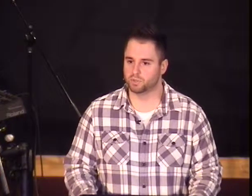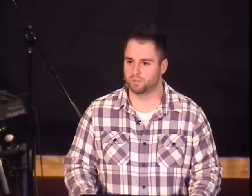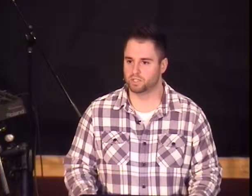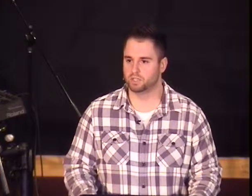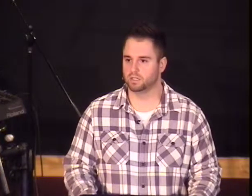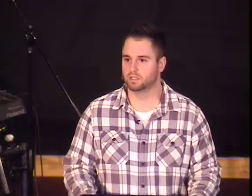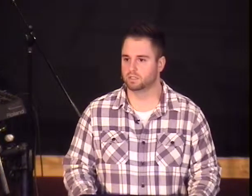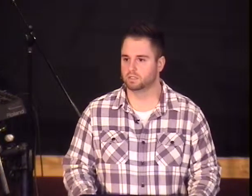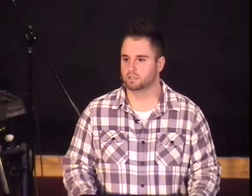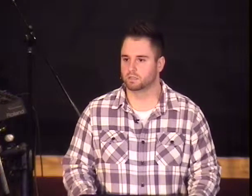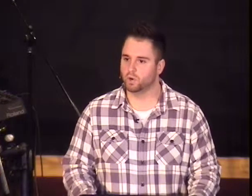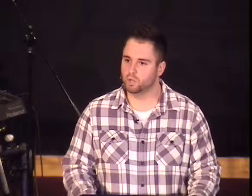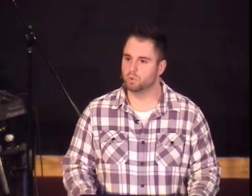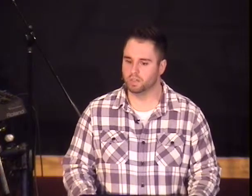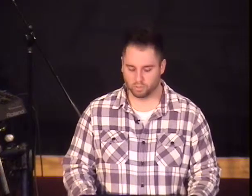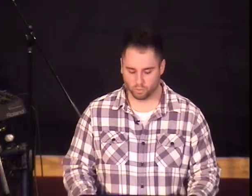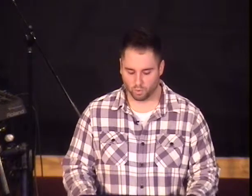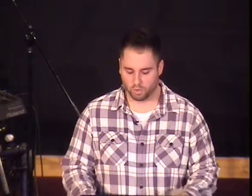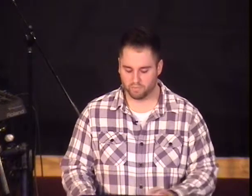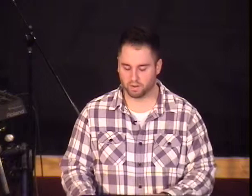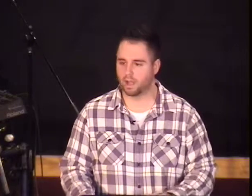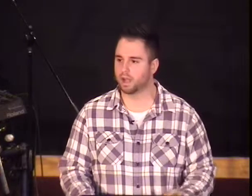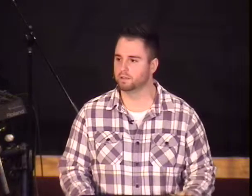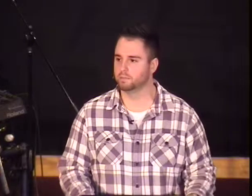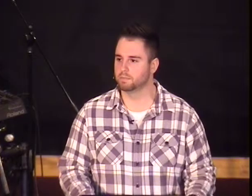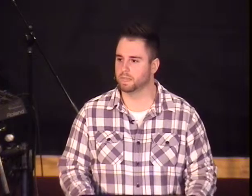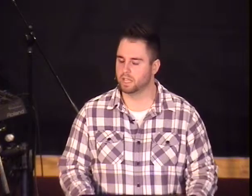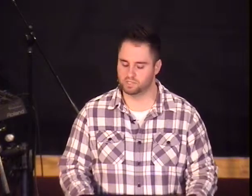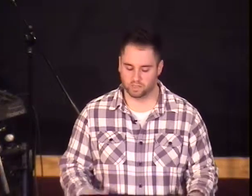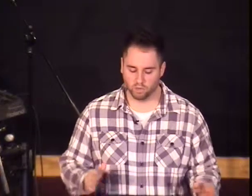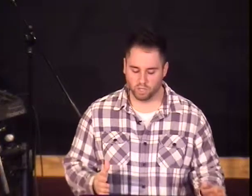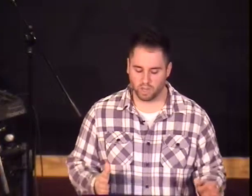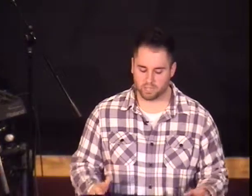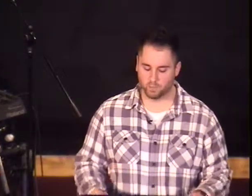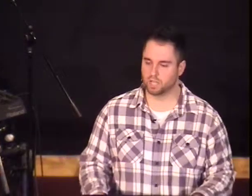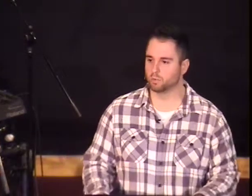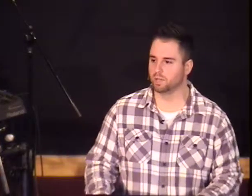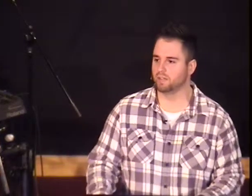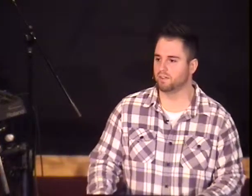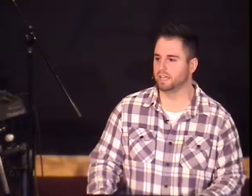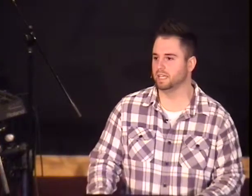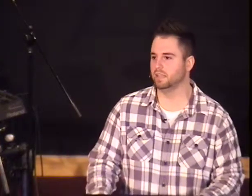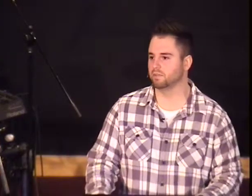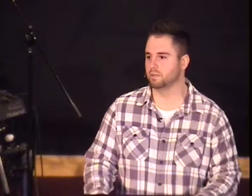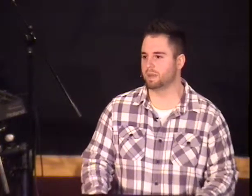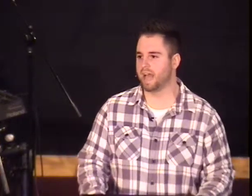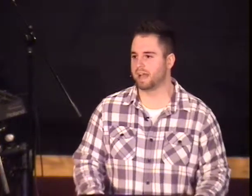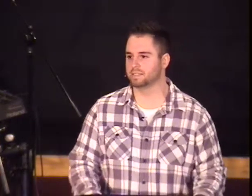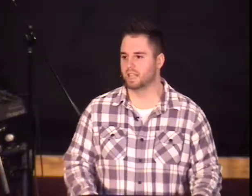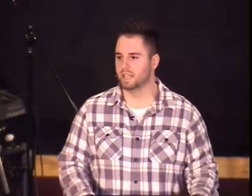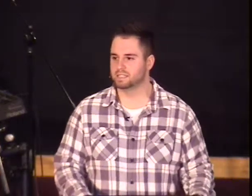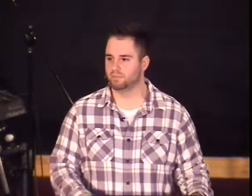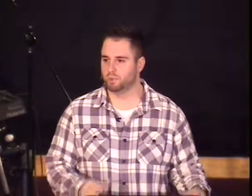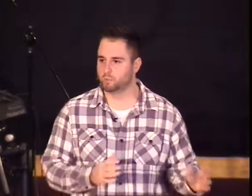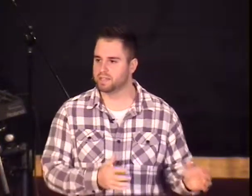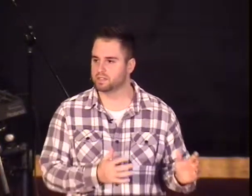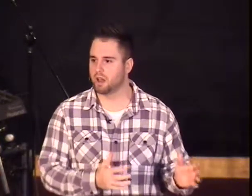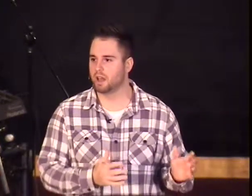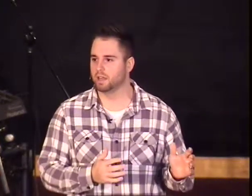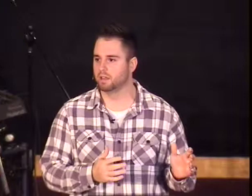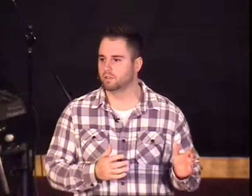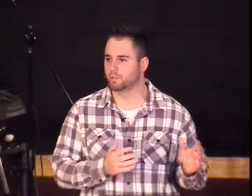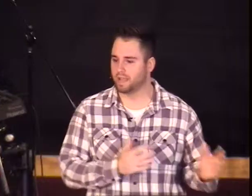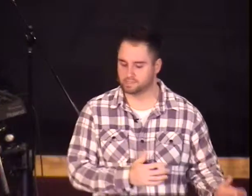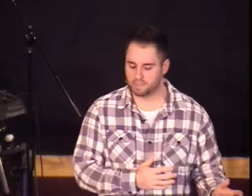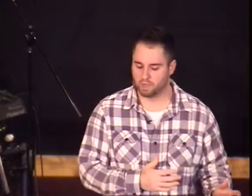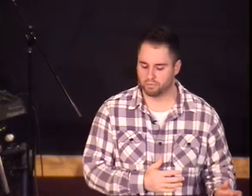some future vision? What are you willing to throw away for God? You see, the only way that we can really find healing from the past is if we press